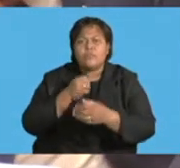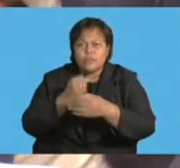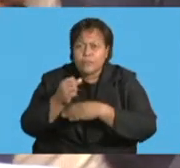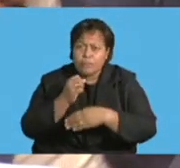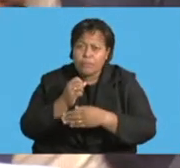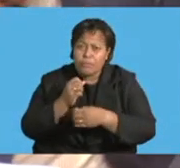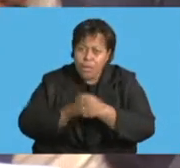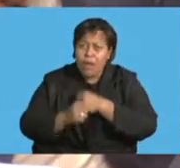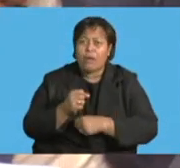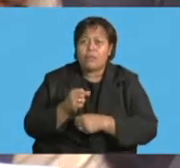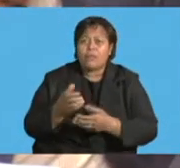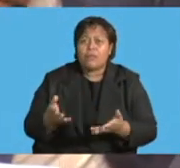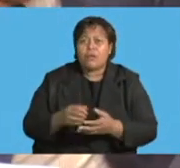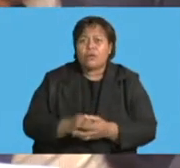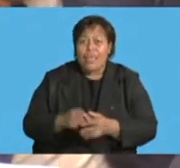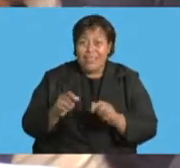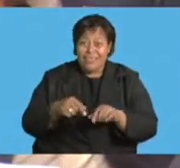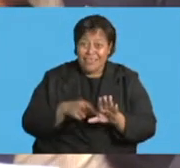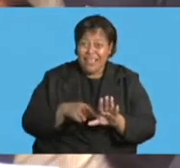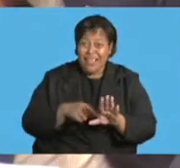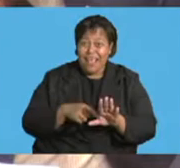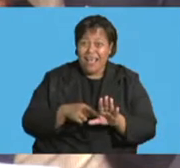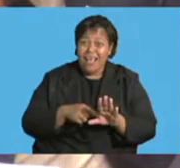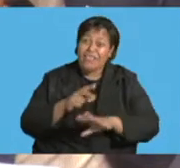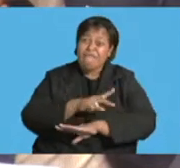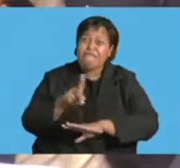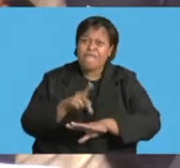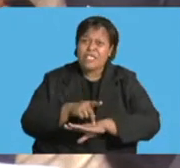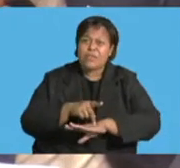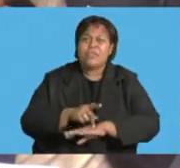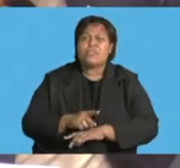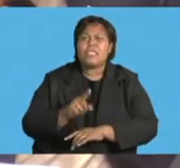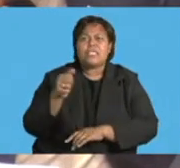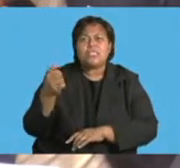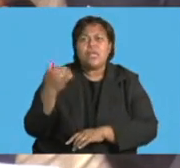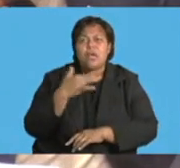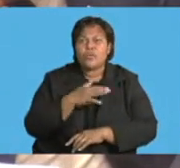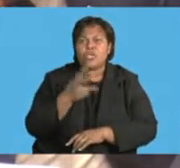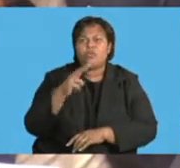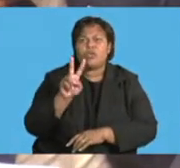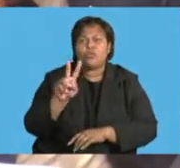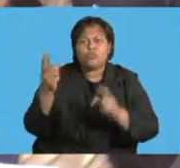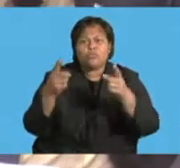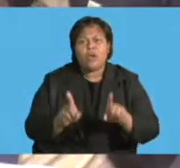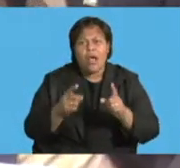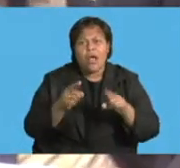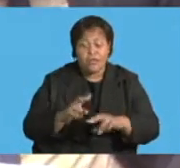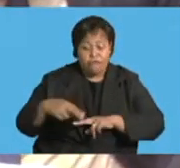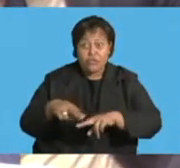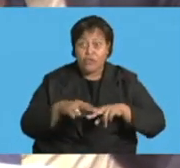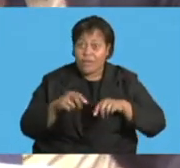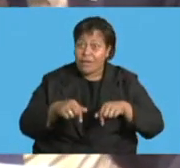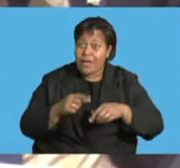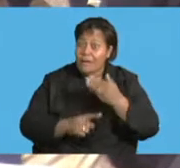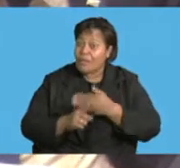had 146,000 cases and 622 deaths. In Fiji, as we speak, there are